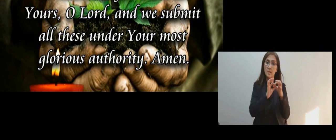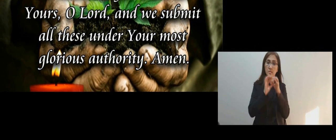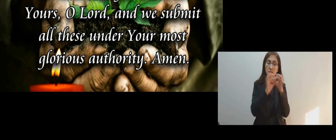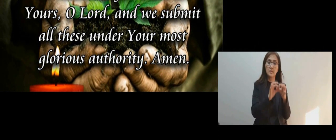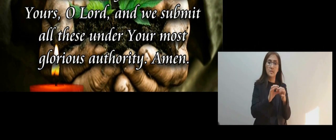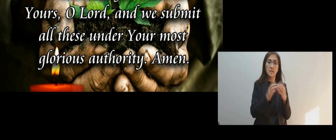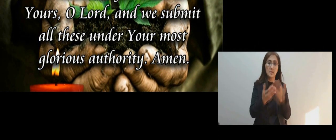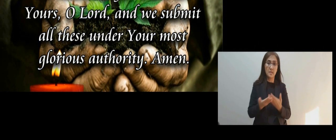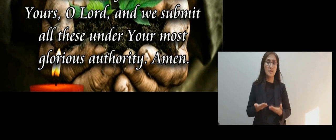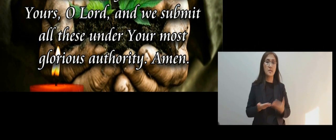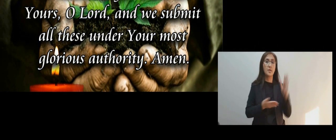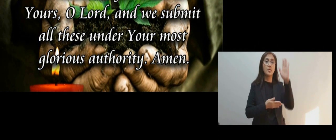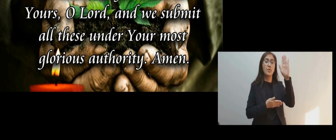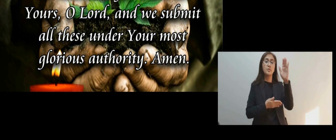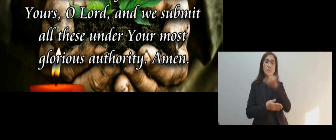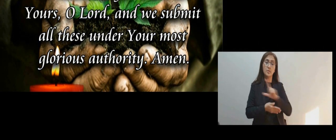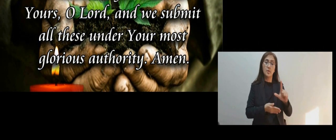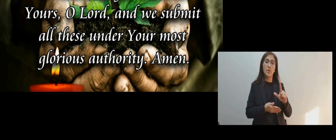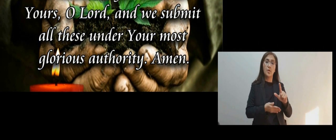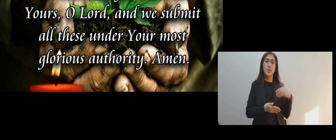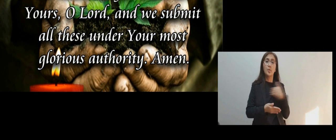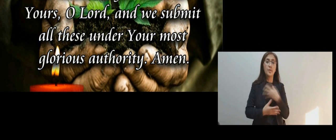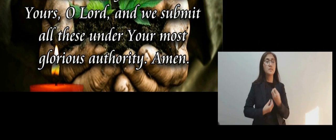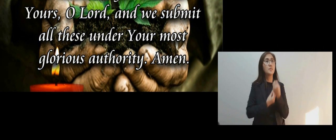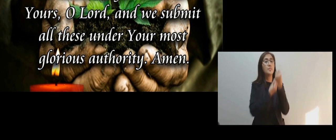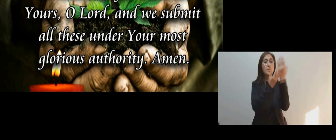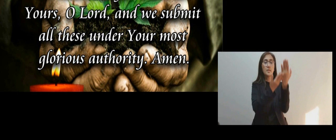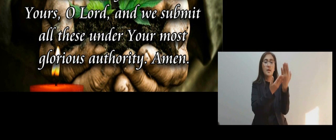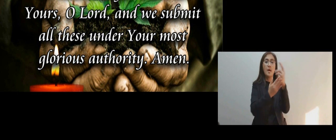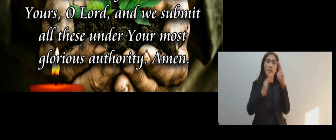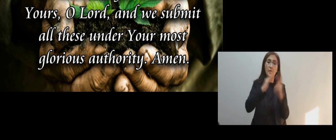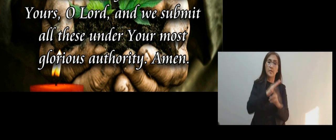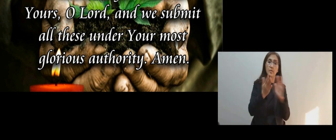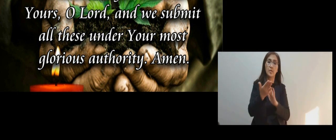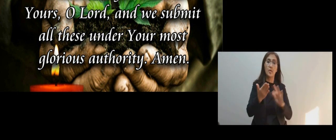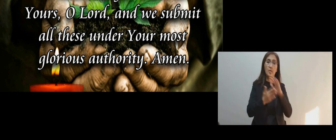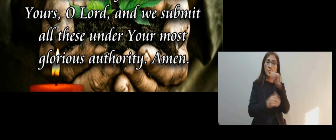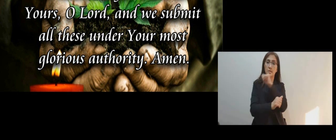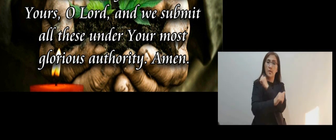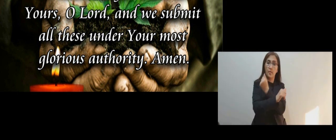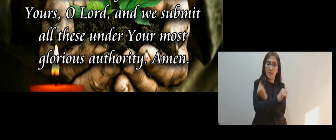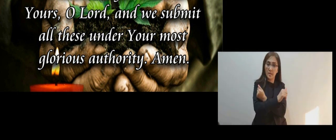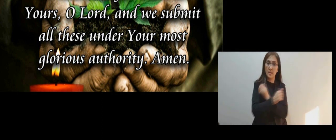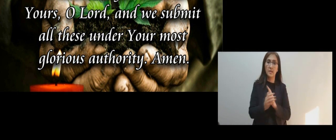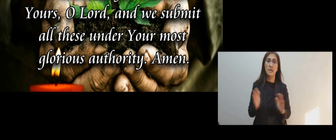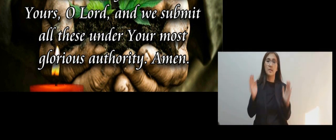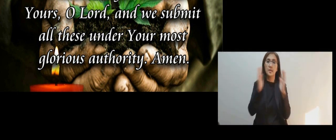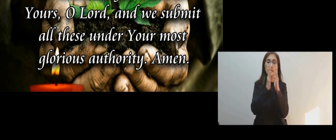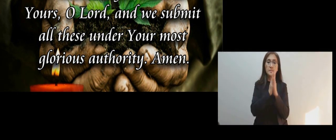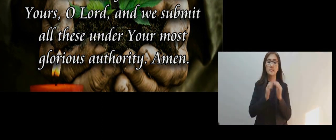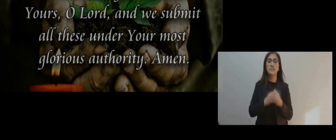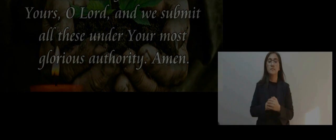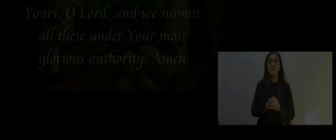These are yours, O Lord And we submit all these under your most glorious authority Amen